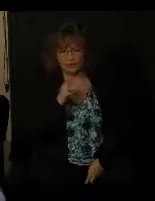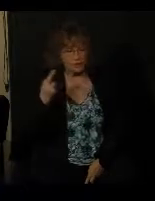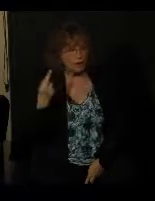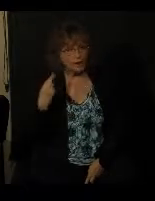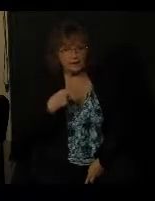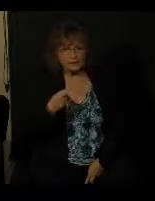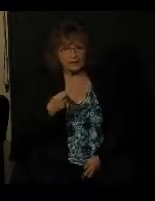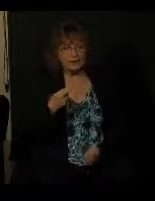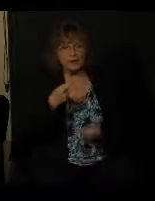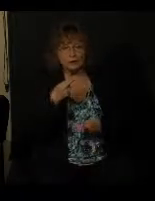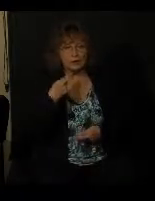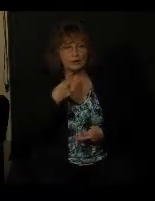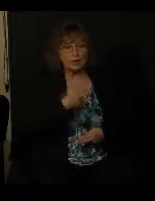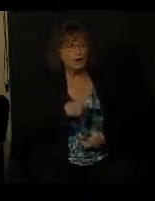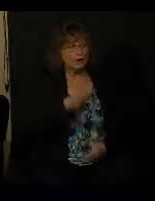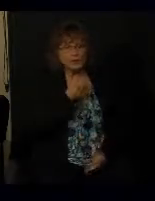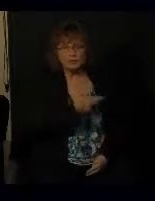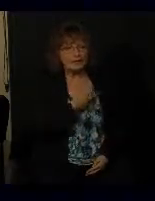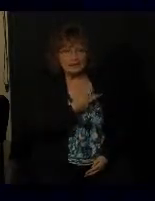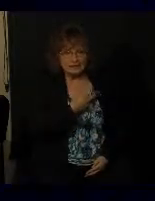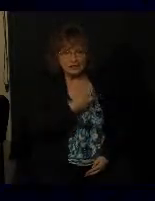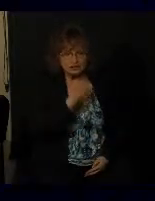He died on the cross to save you and I.